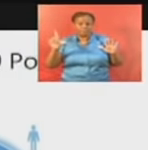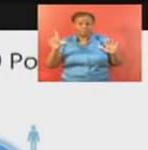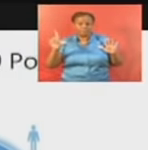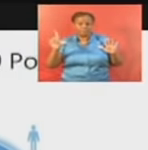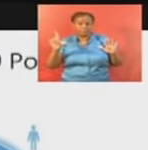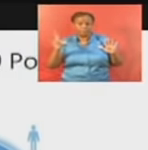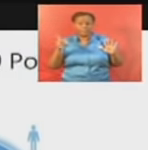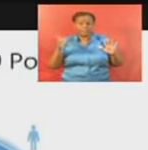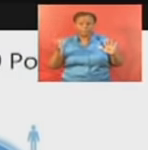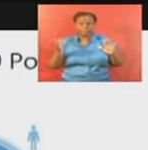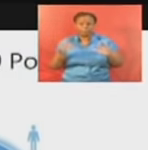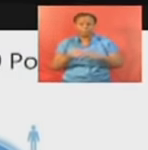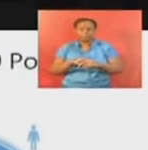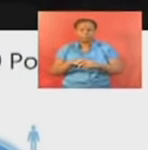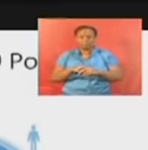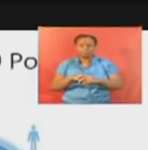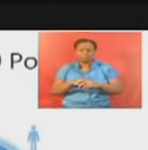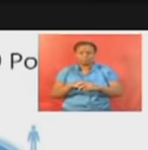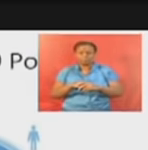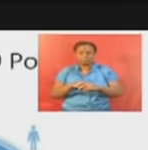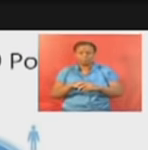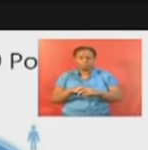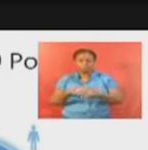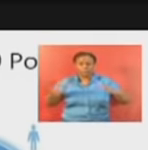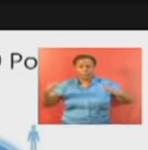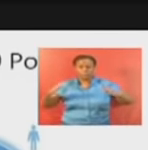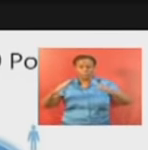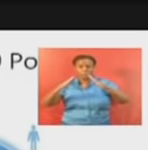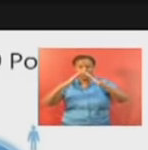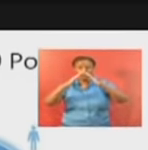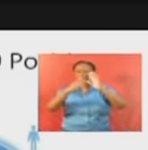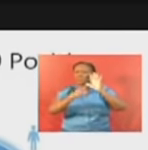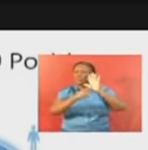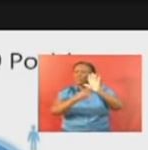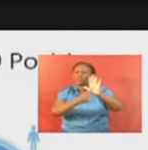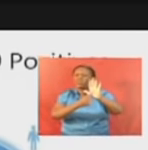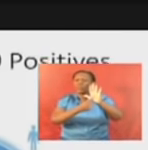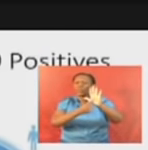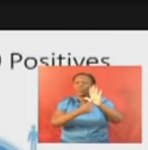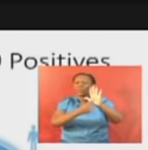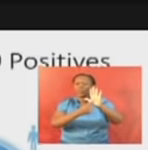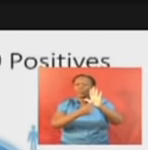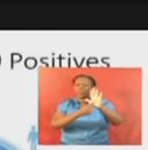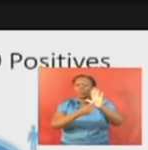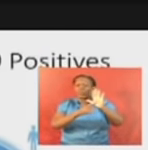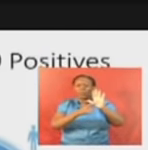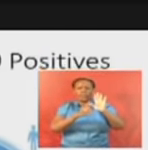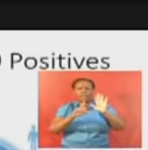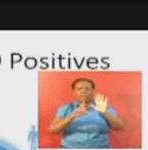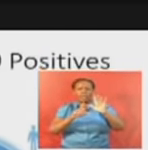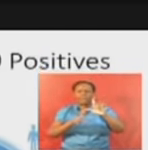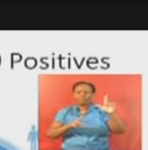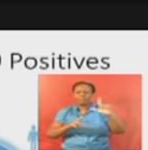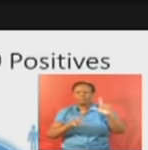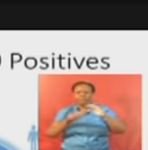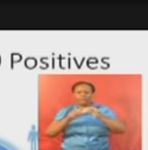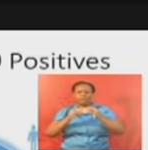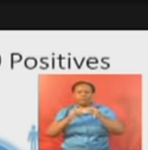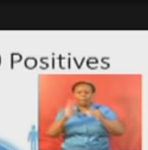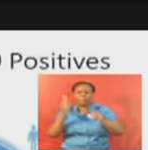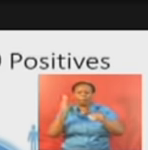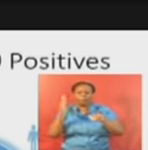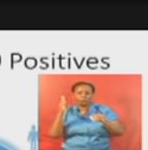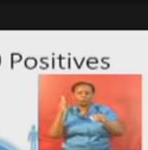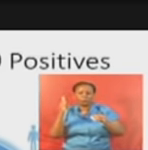age-sex pyramid, showing on the left of that left side figure, the blue half, the number or